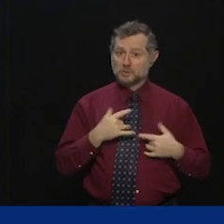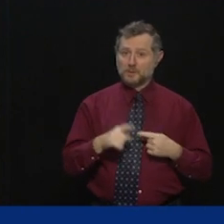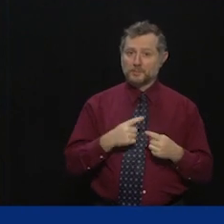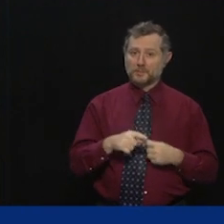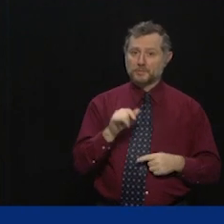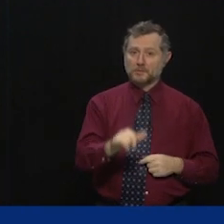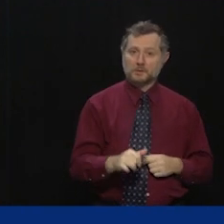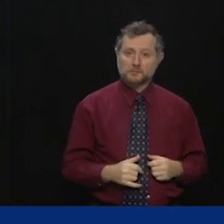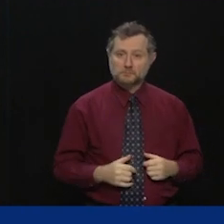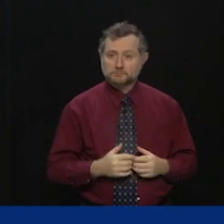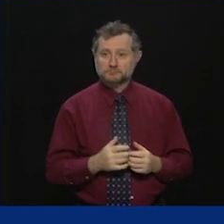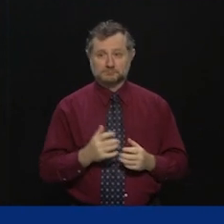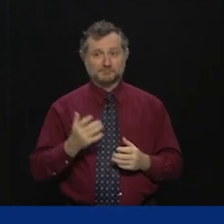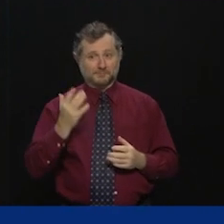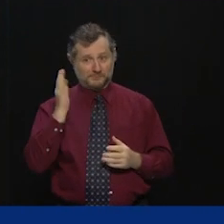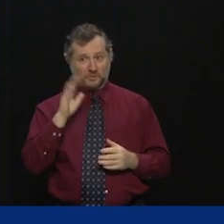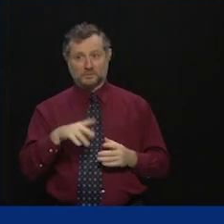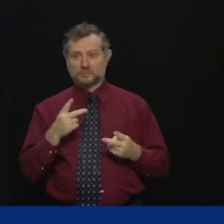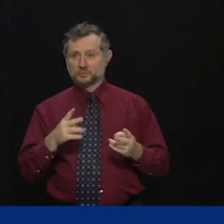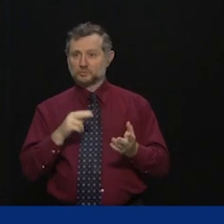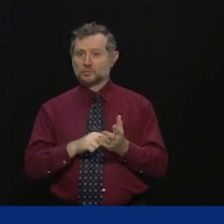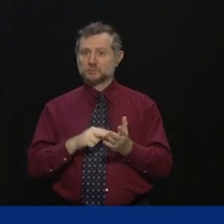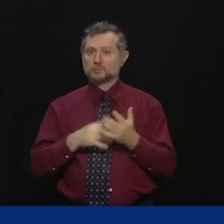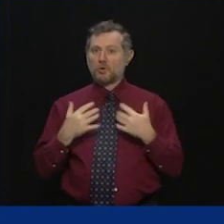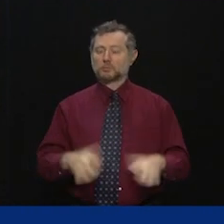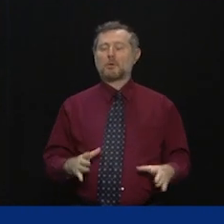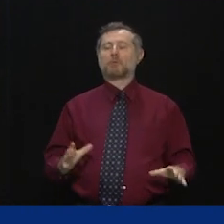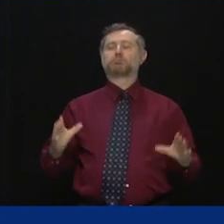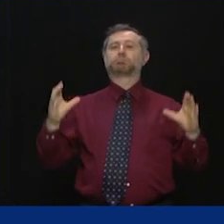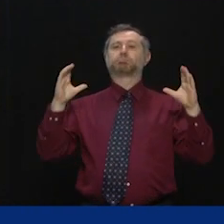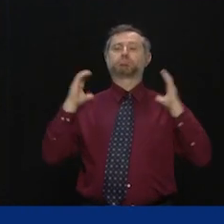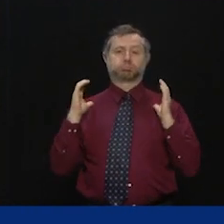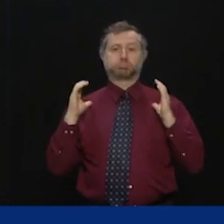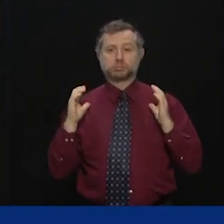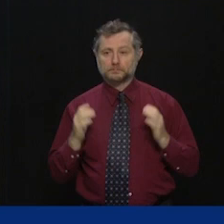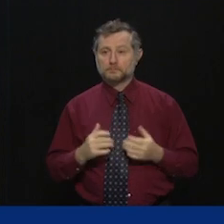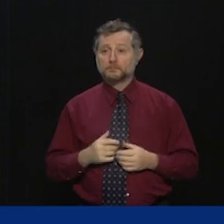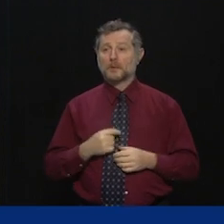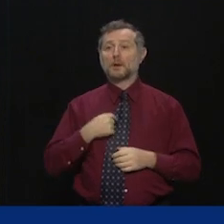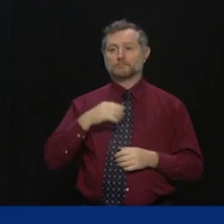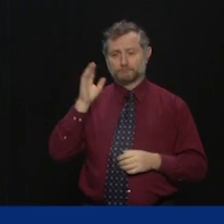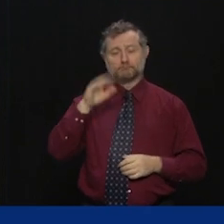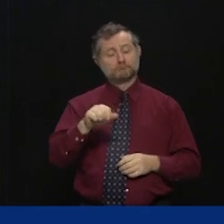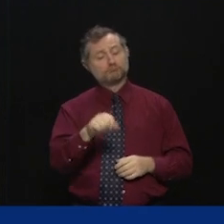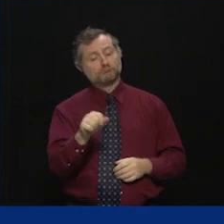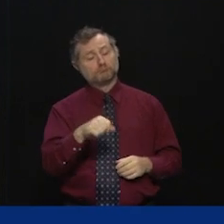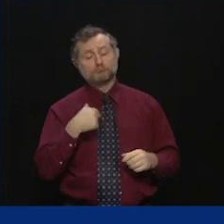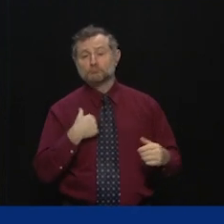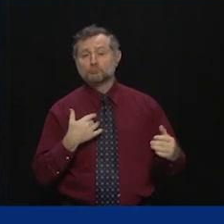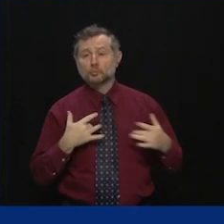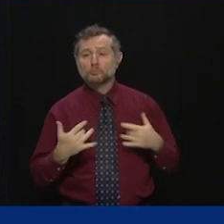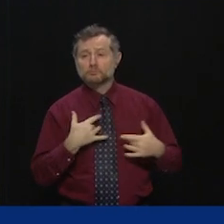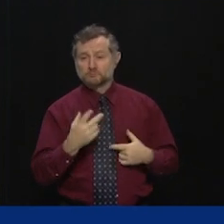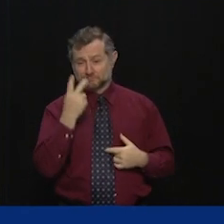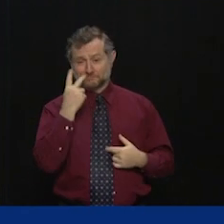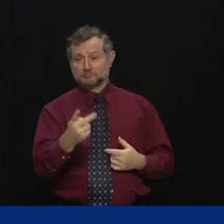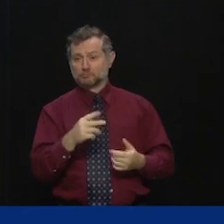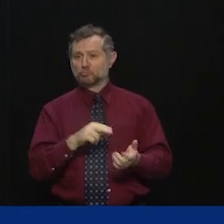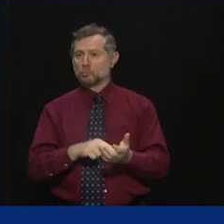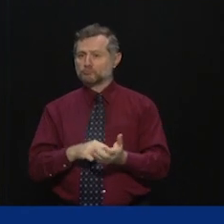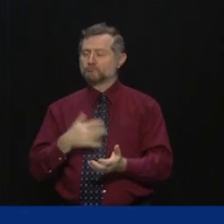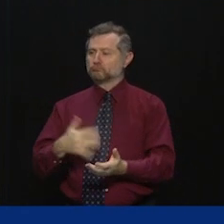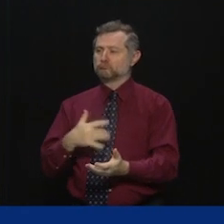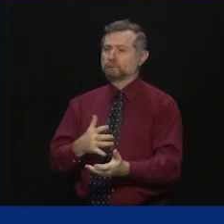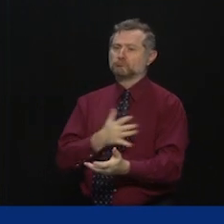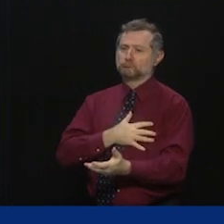the burden that folks like nurses have already No, carried? it's a concern, and I'll tell you, my heart breaks for the nurses and the other individuals who've